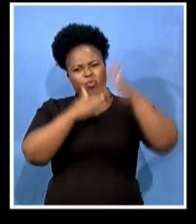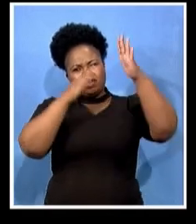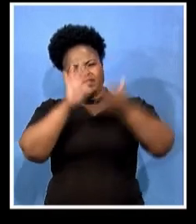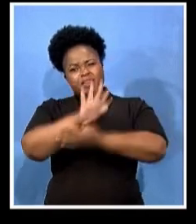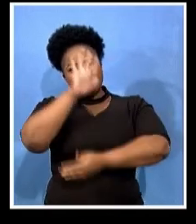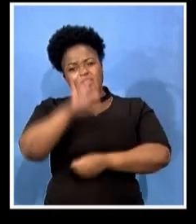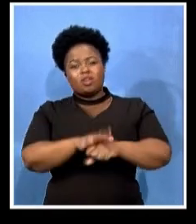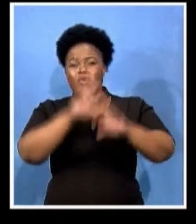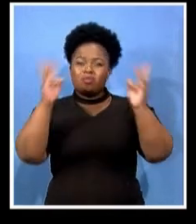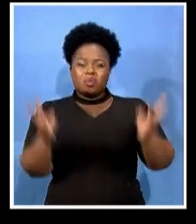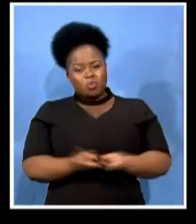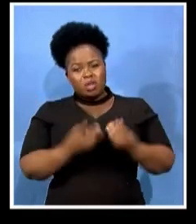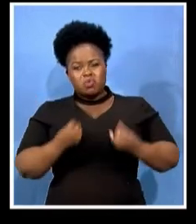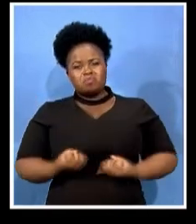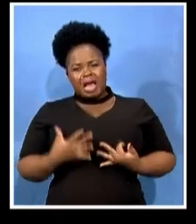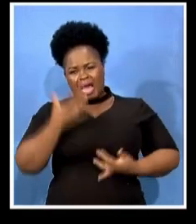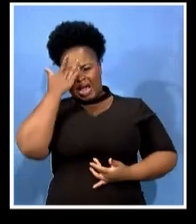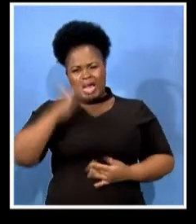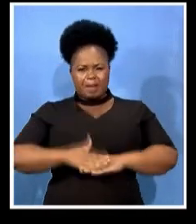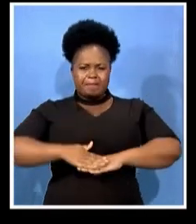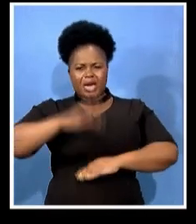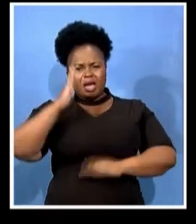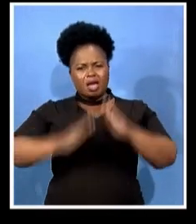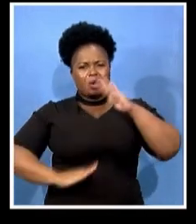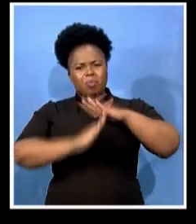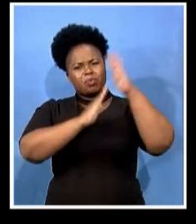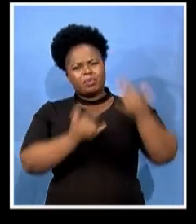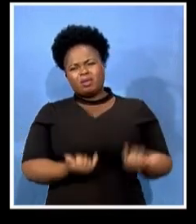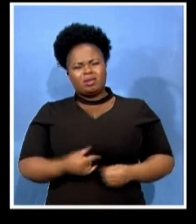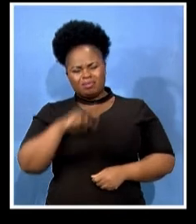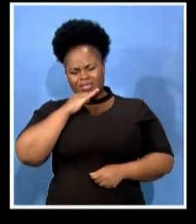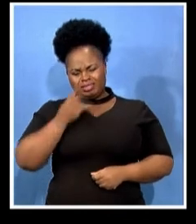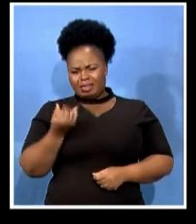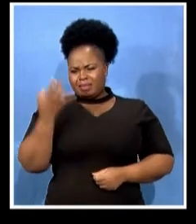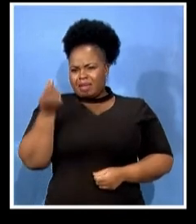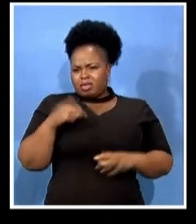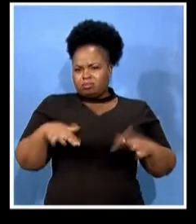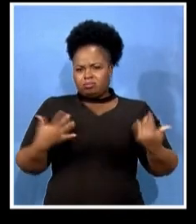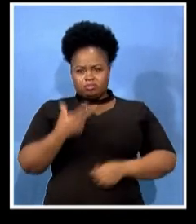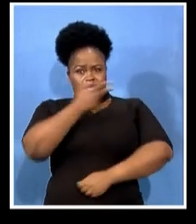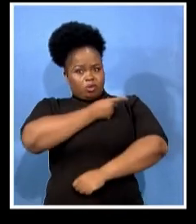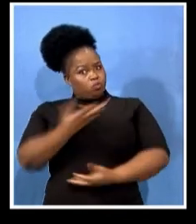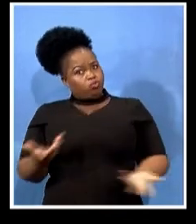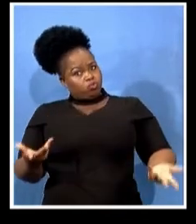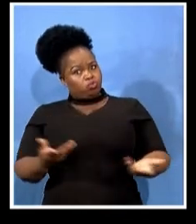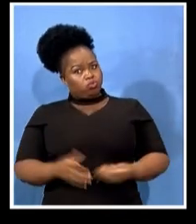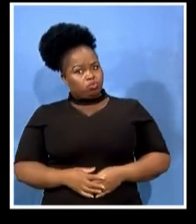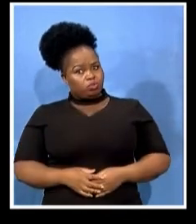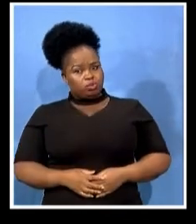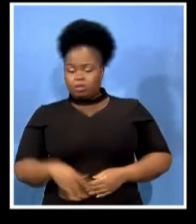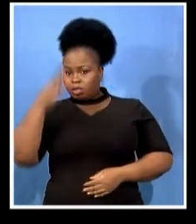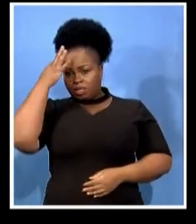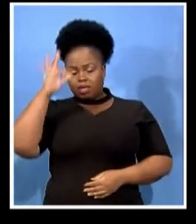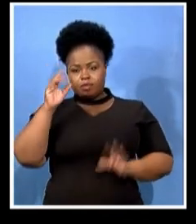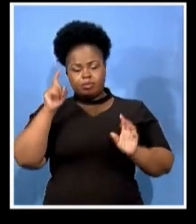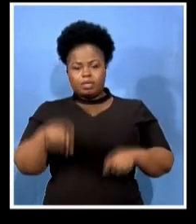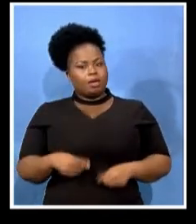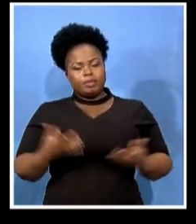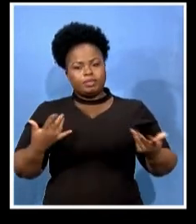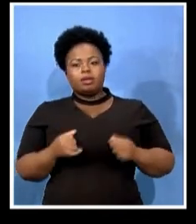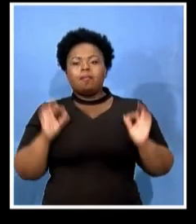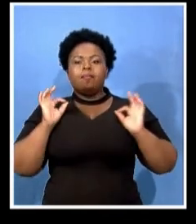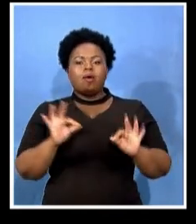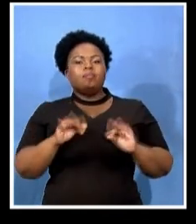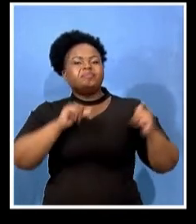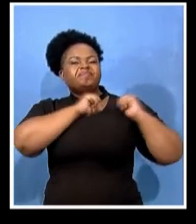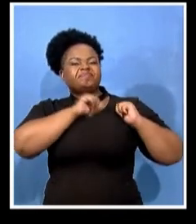infections, does not have money for a vaccine. And the government must take proper accountability in this fact, because you are coming